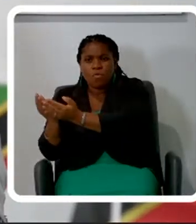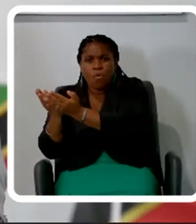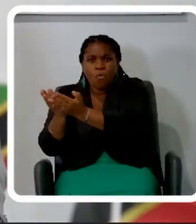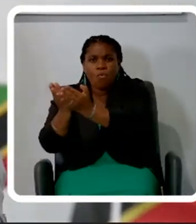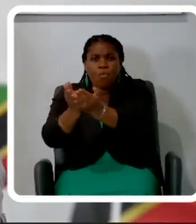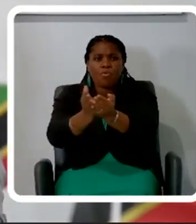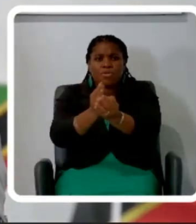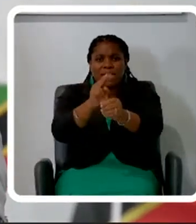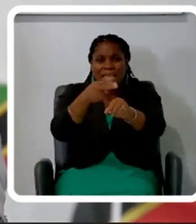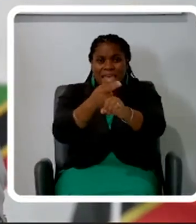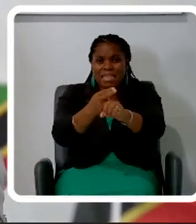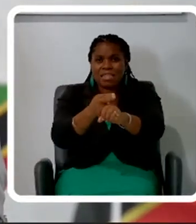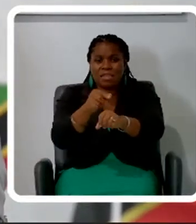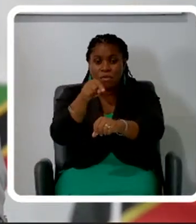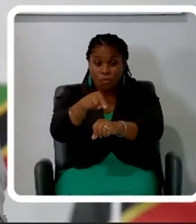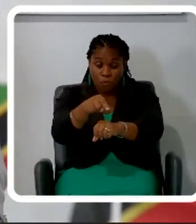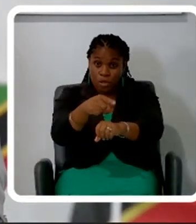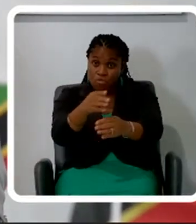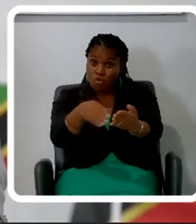on Haitian soil.